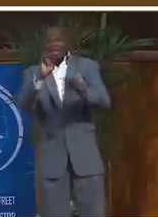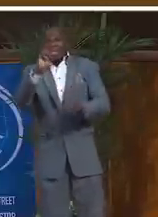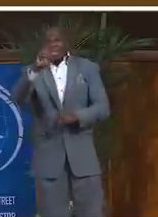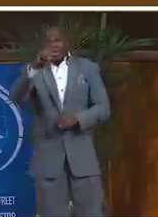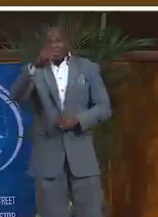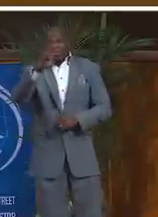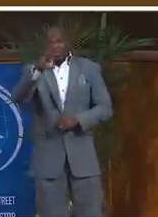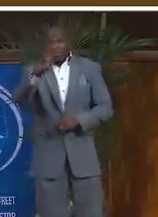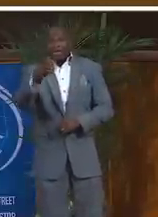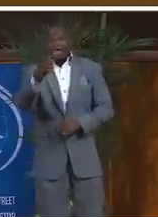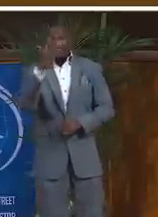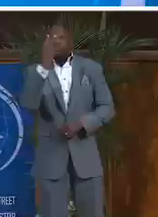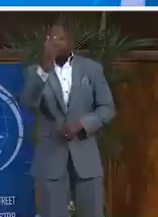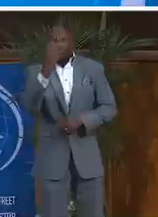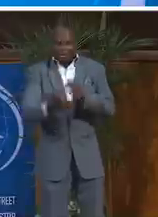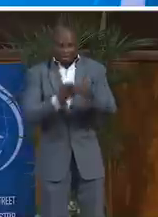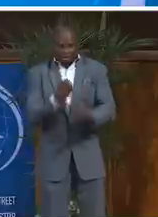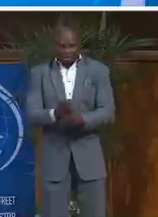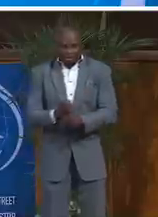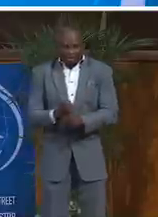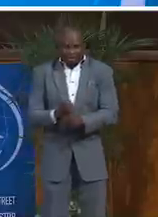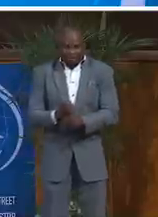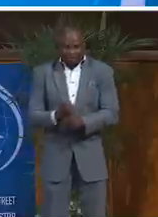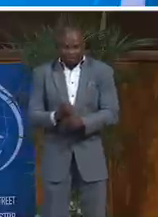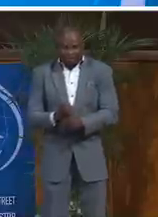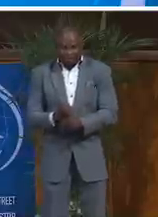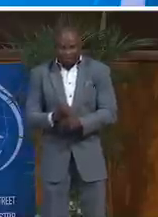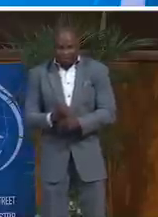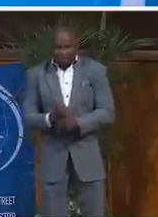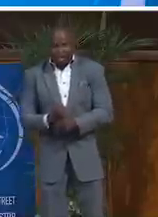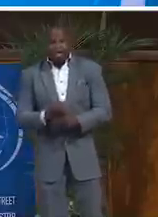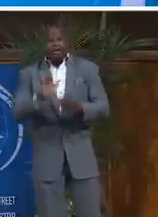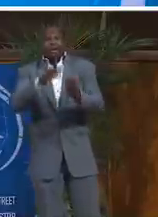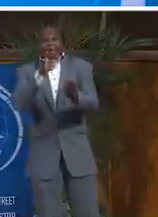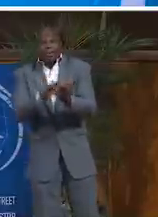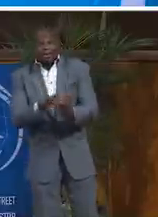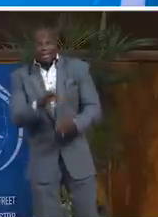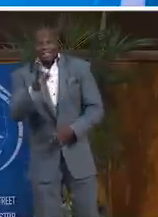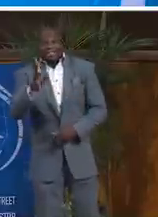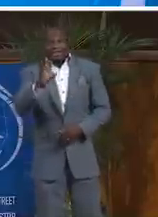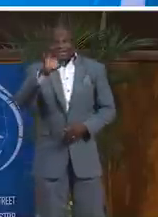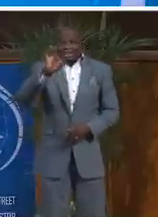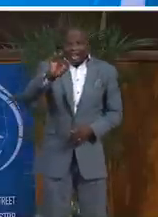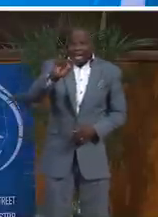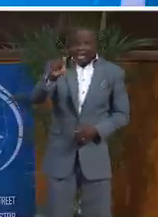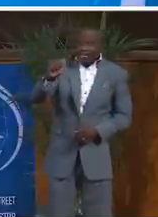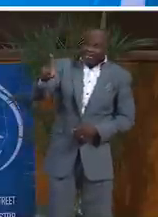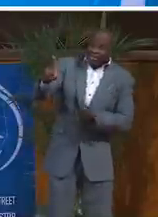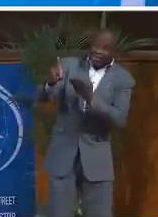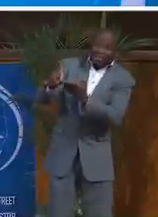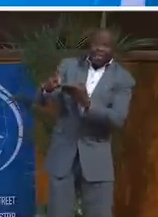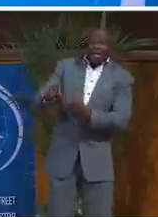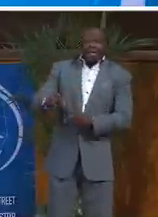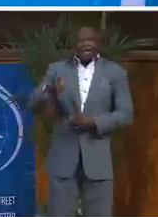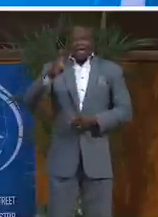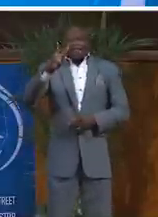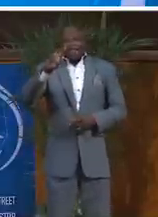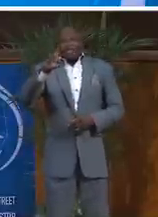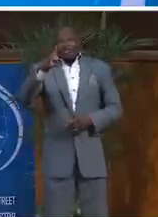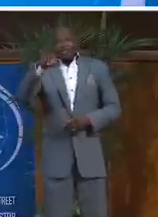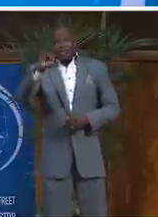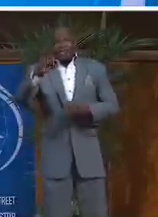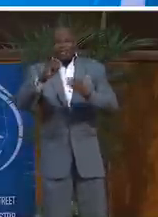in 2 years. In the middle of that unrest, 79 AD, Vesuvius